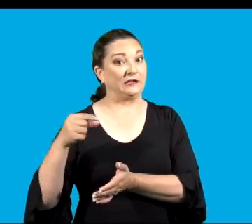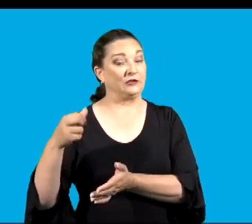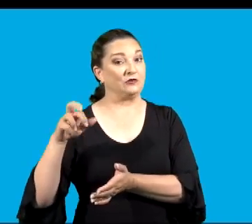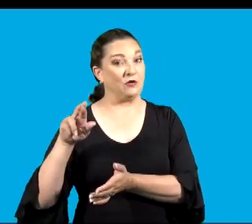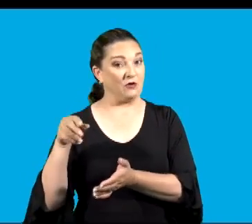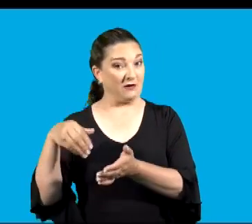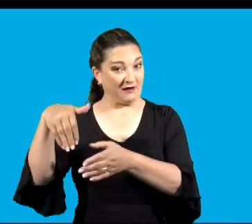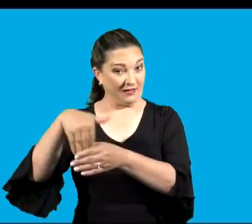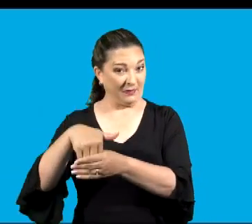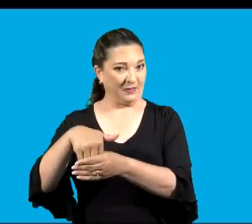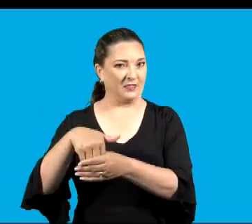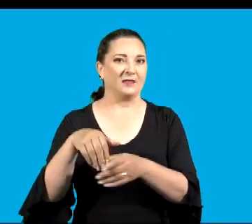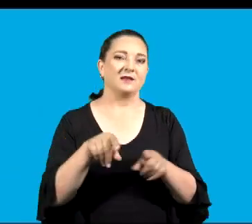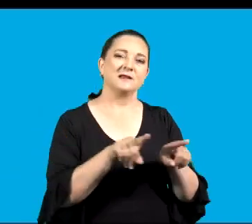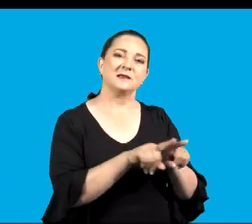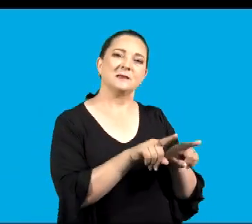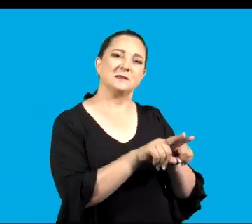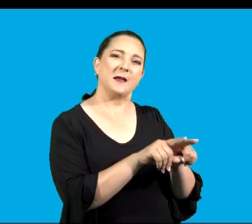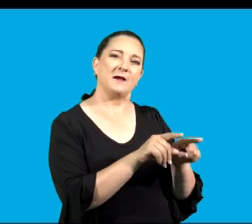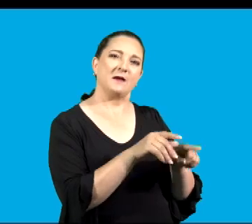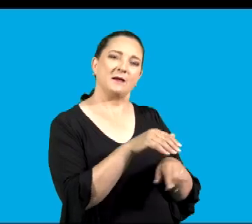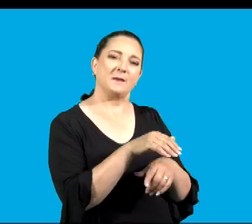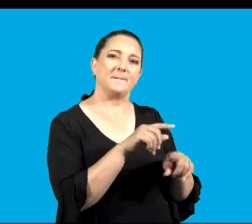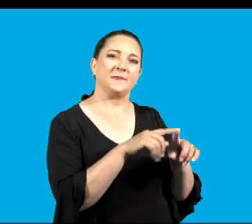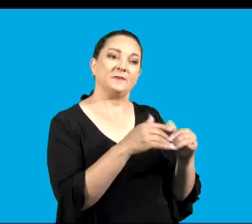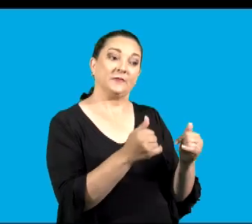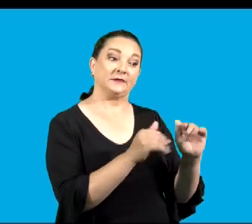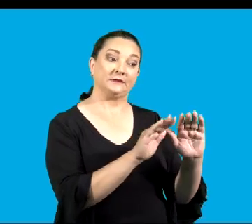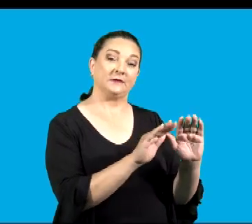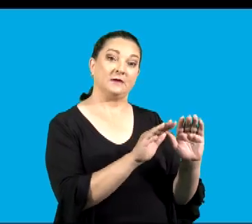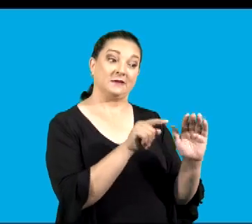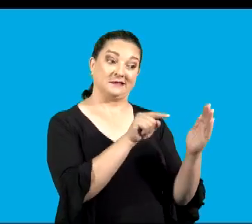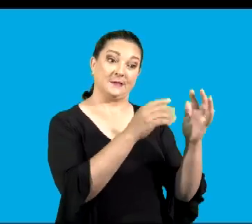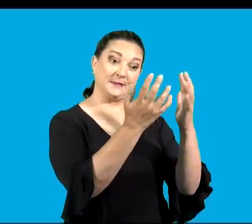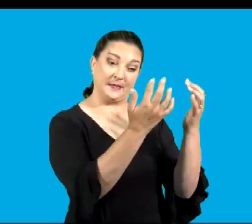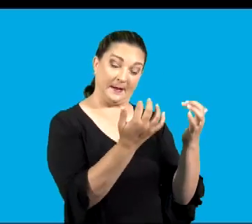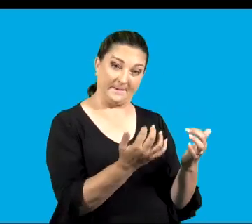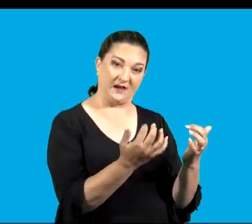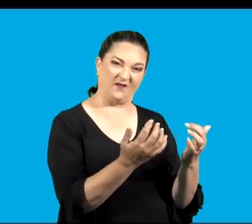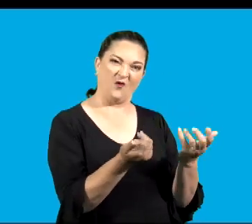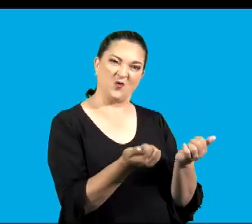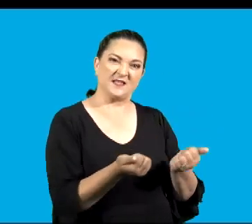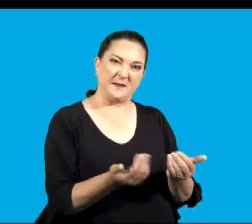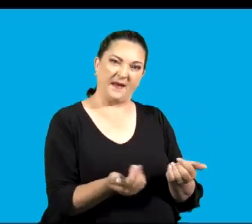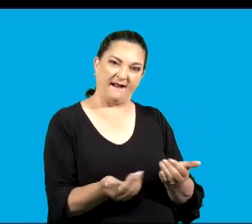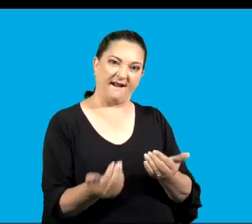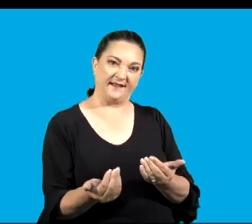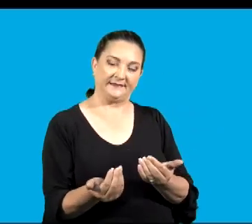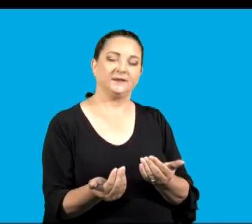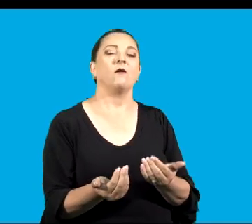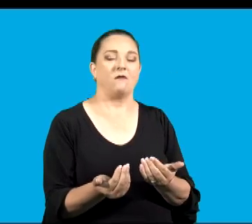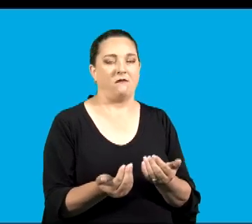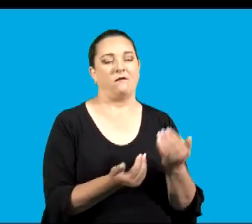match the amounts recorded on the statements provided by those suppliers.